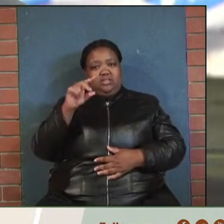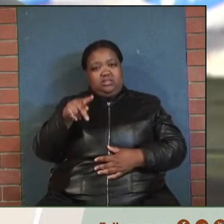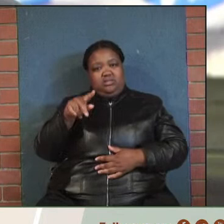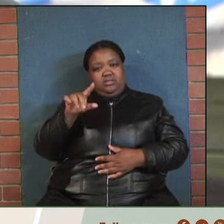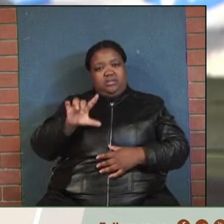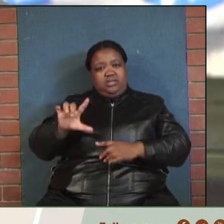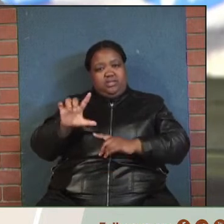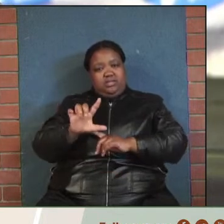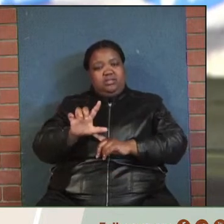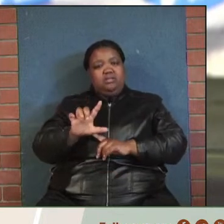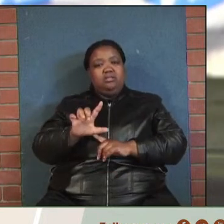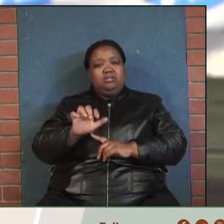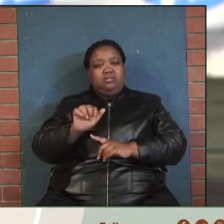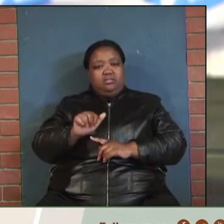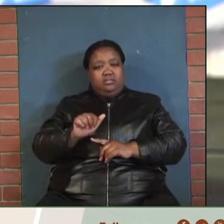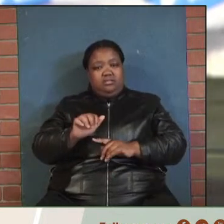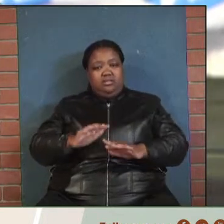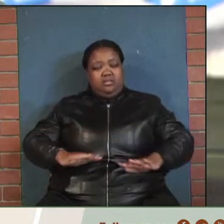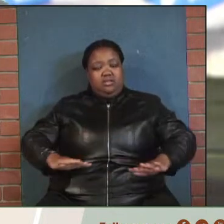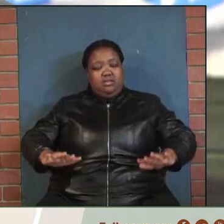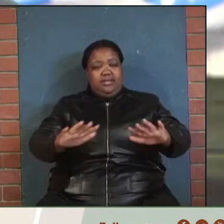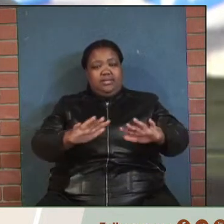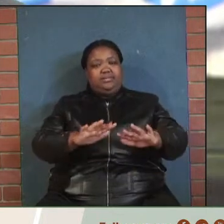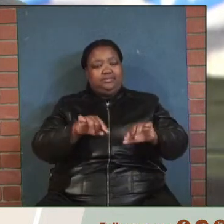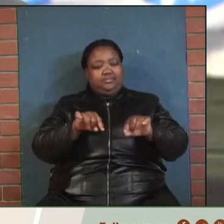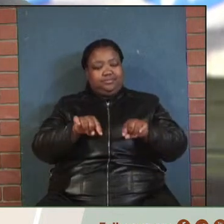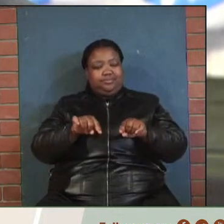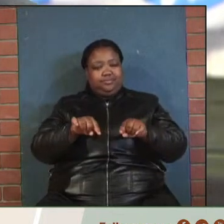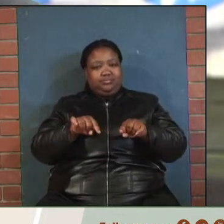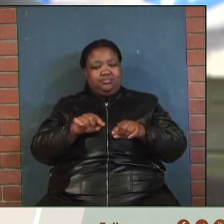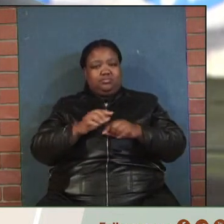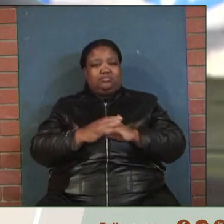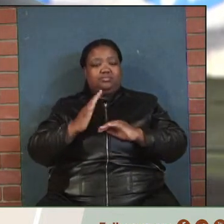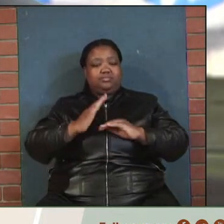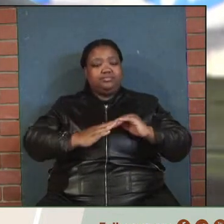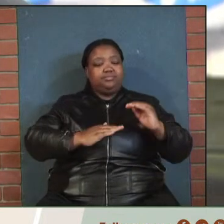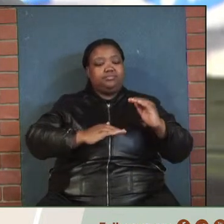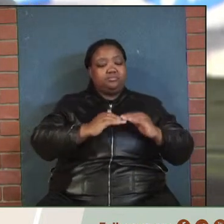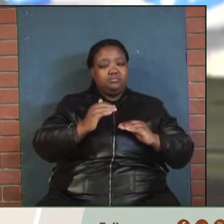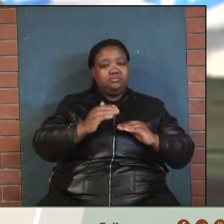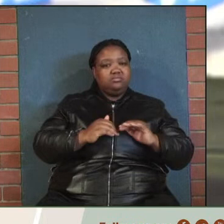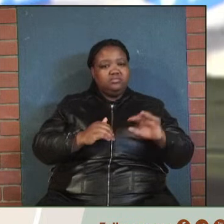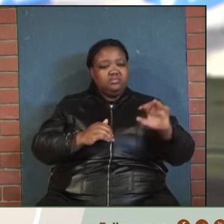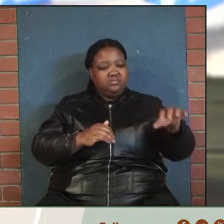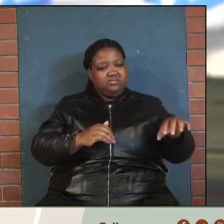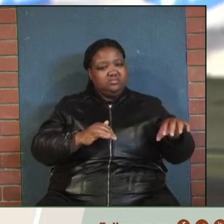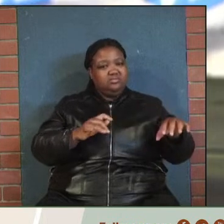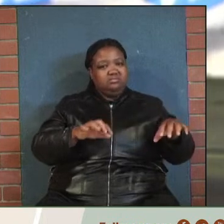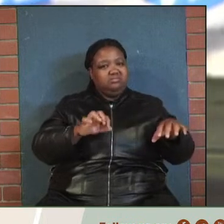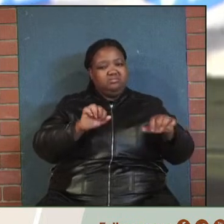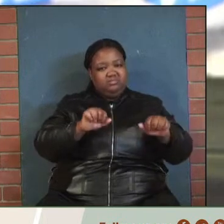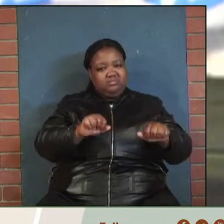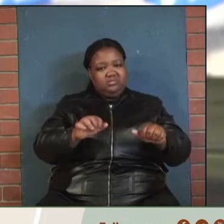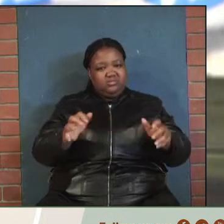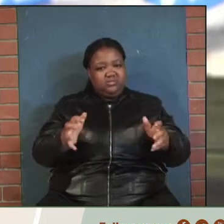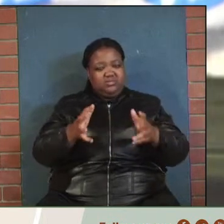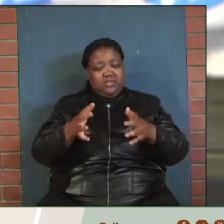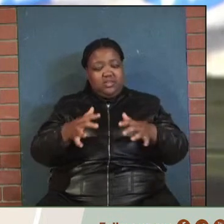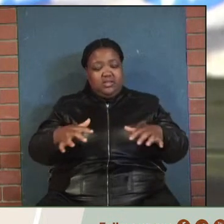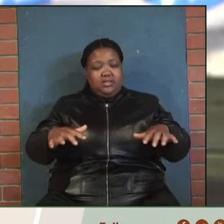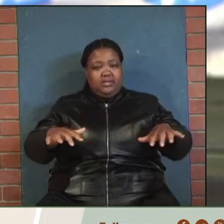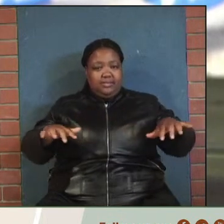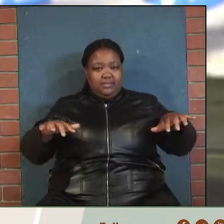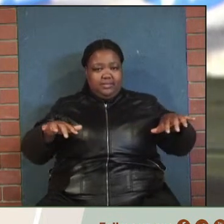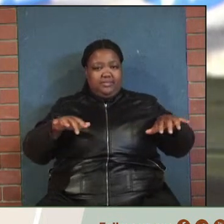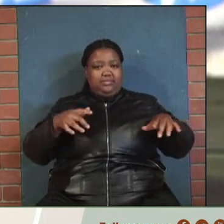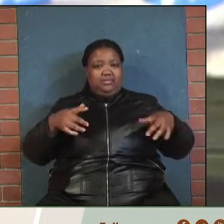is the area of land and every building or part of a building under parliament's